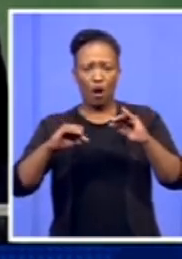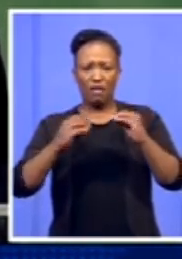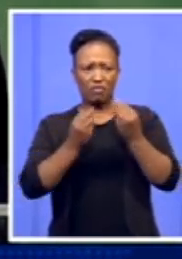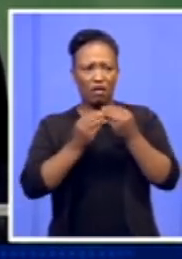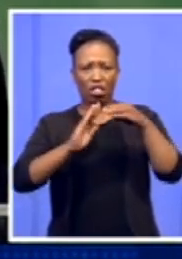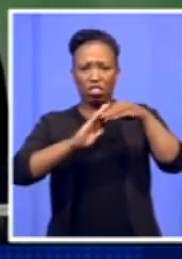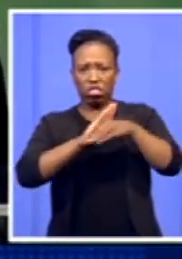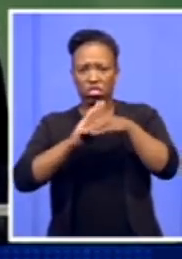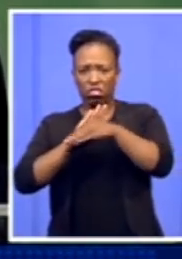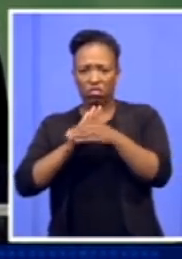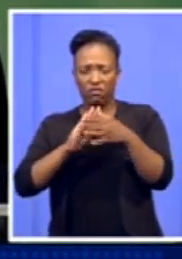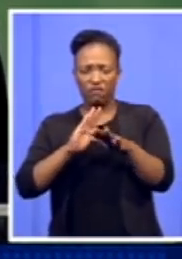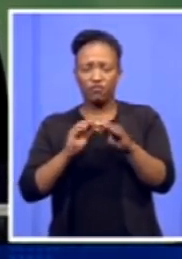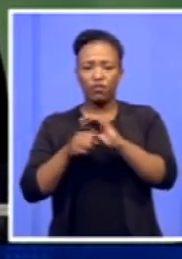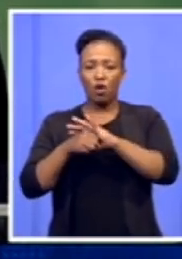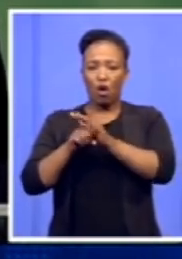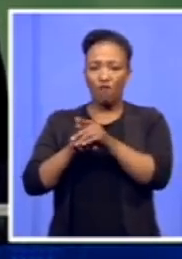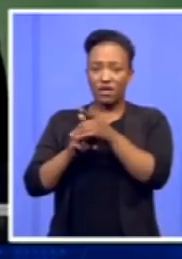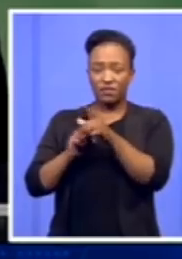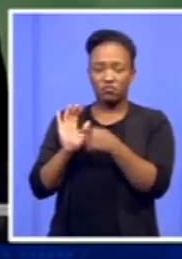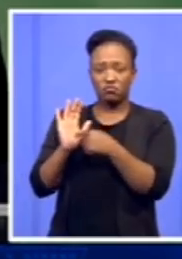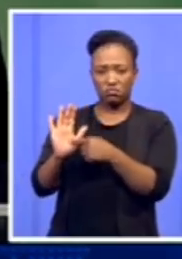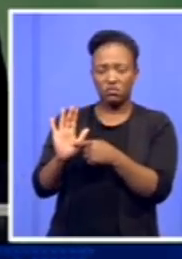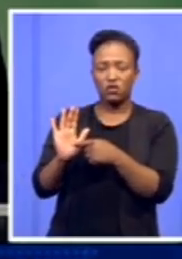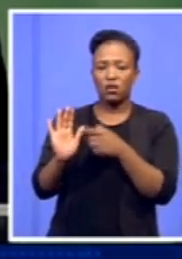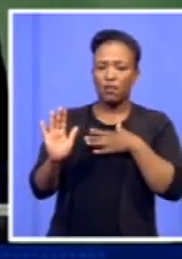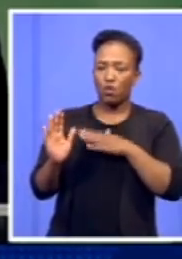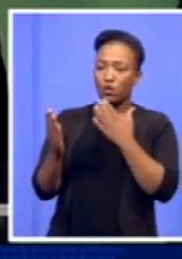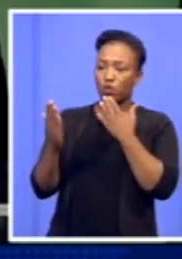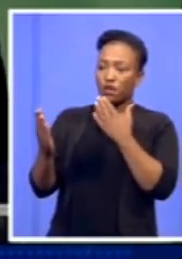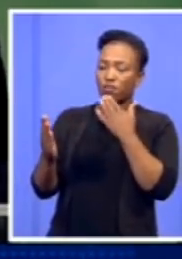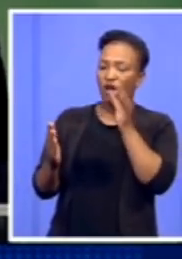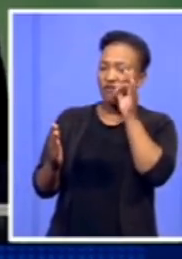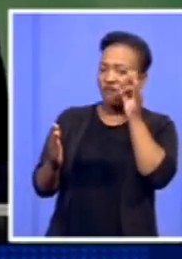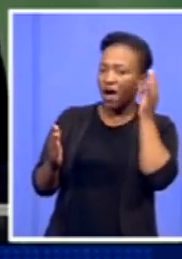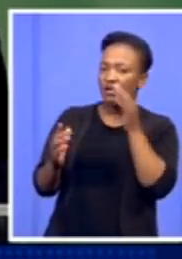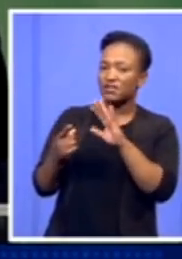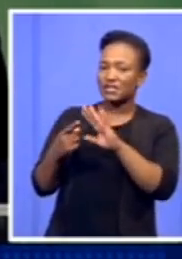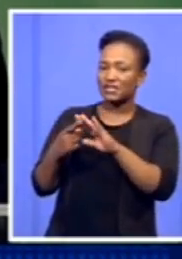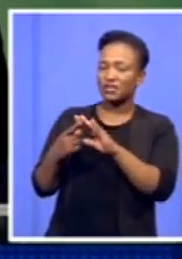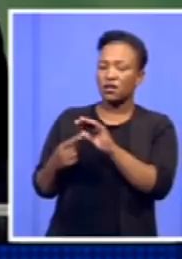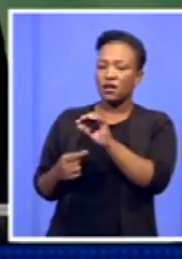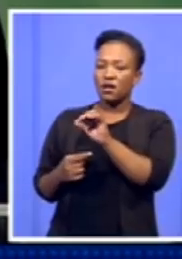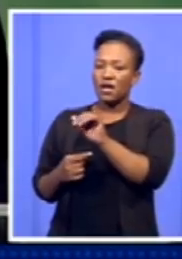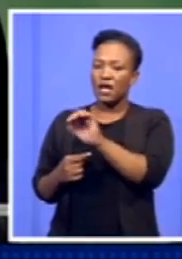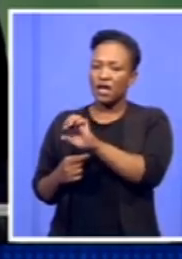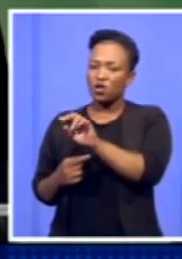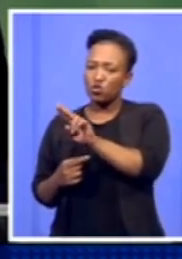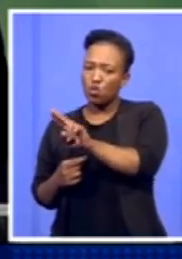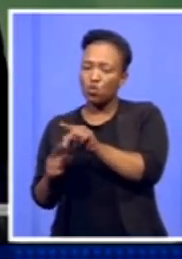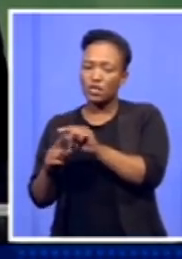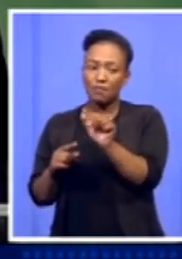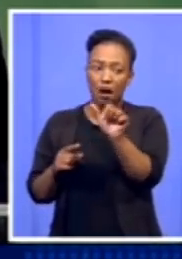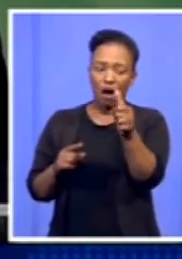COVID pandemic. I'd like to thank France, the European Union and the other beneficiary countries, and we hope that we'll be